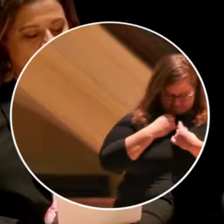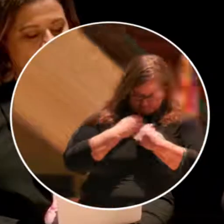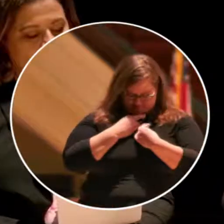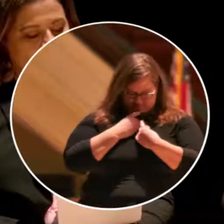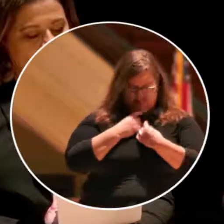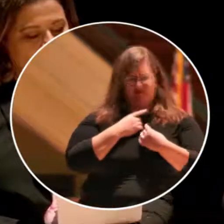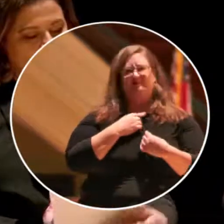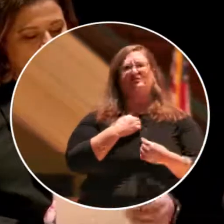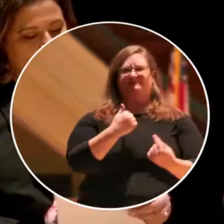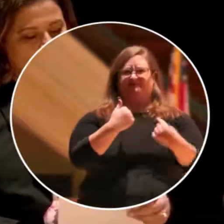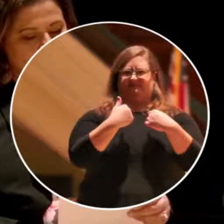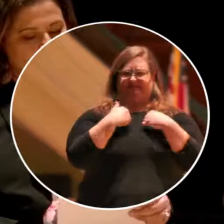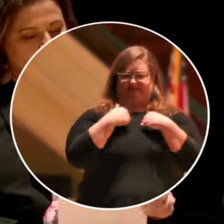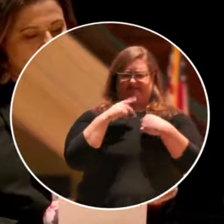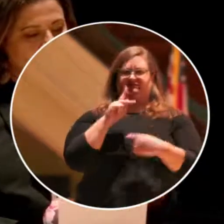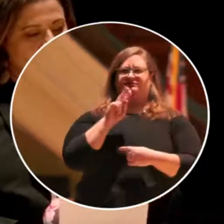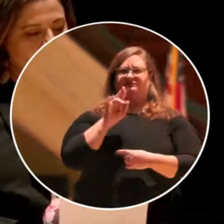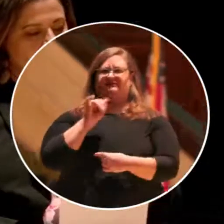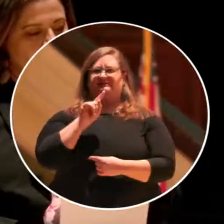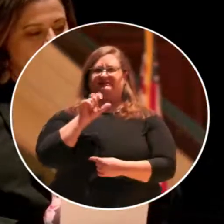Kristen, a mother?